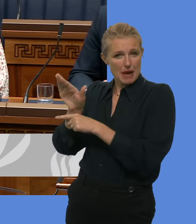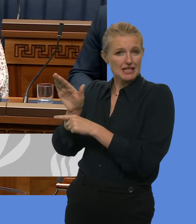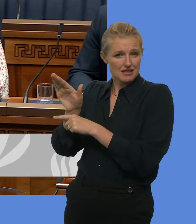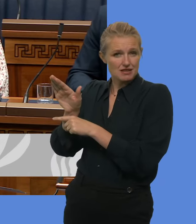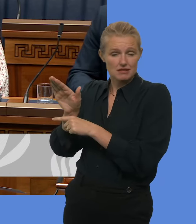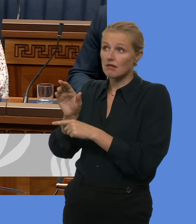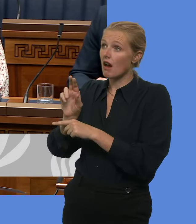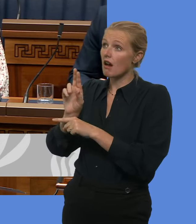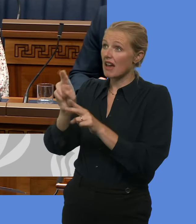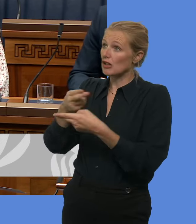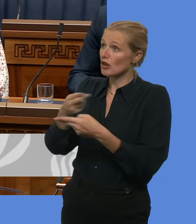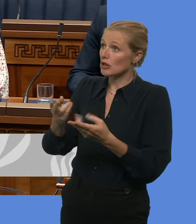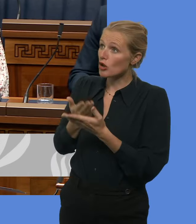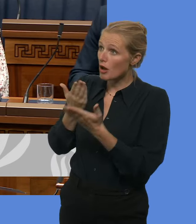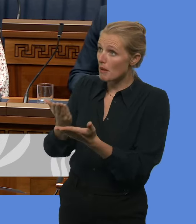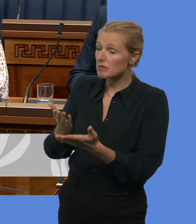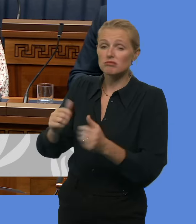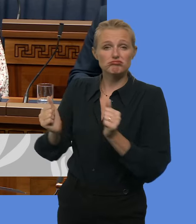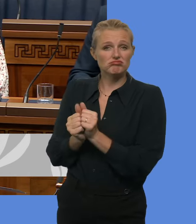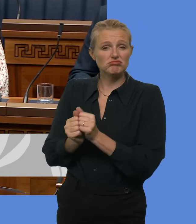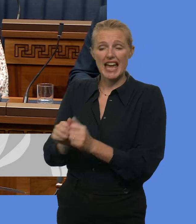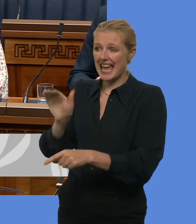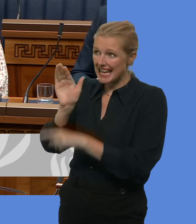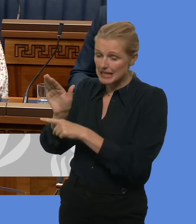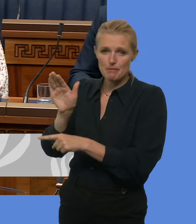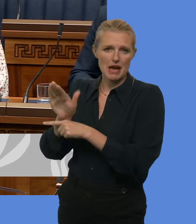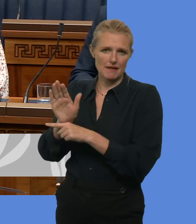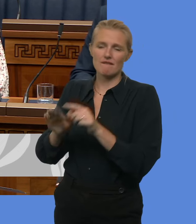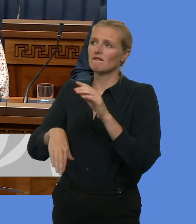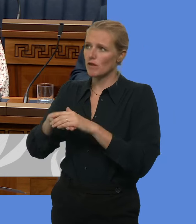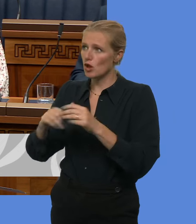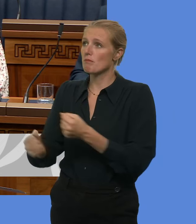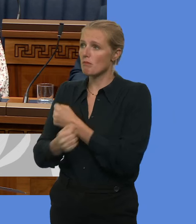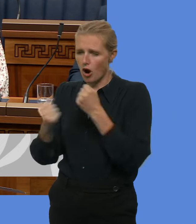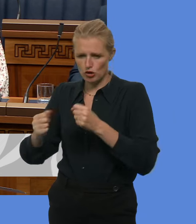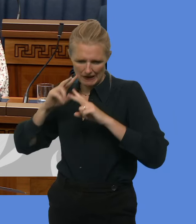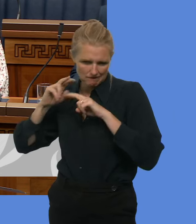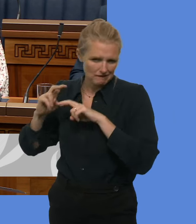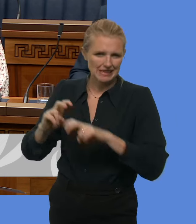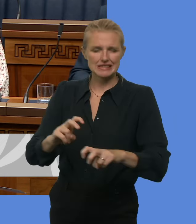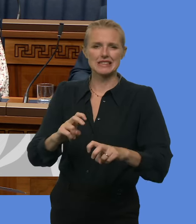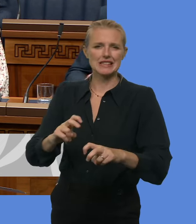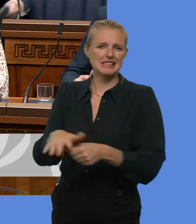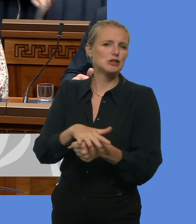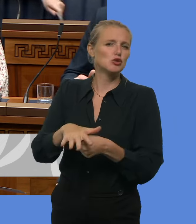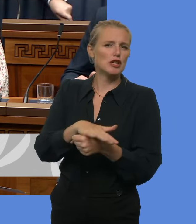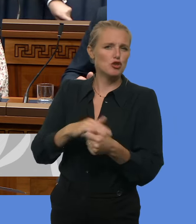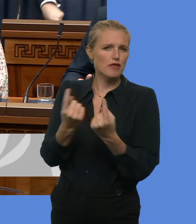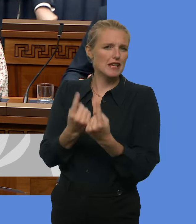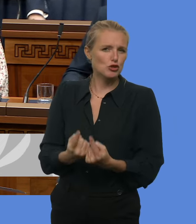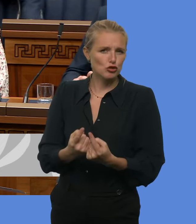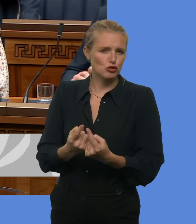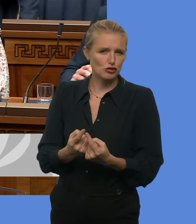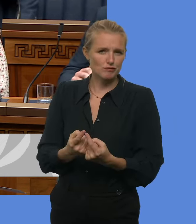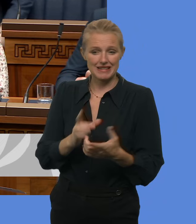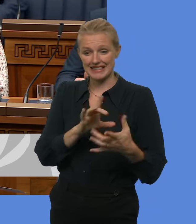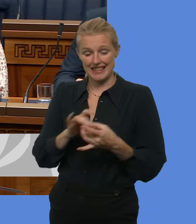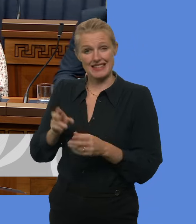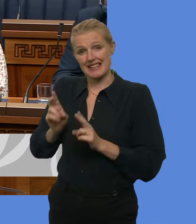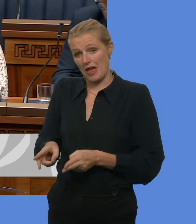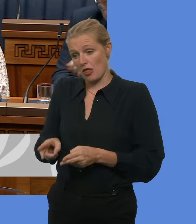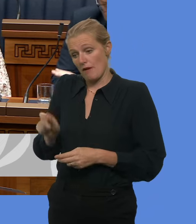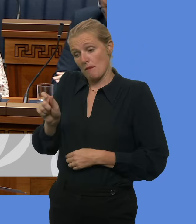international commitments to have independently and fully have the powers to investigate these issues relating to the death of